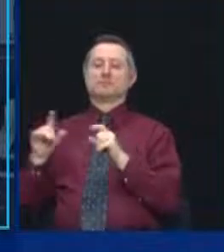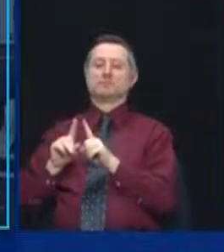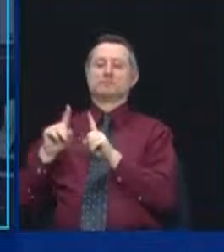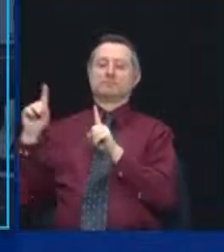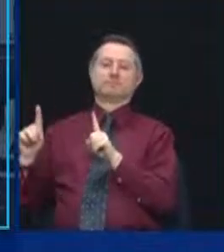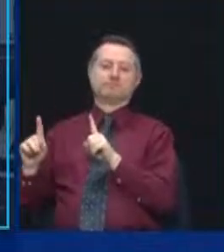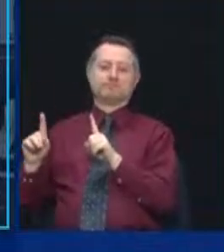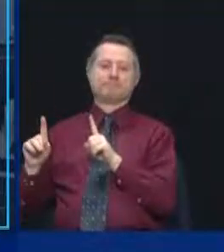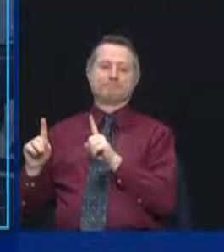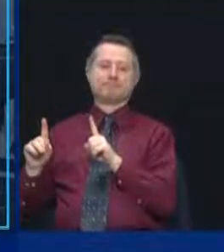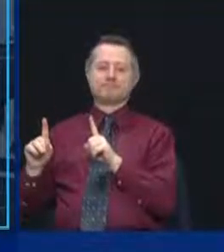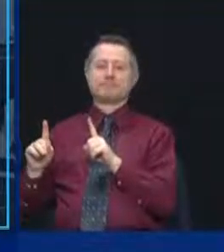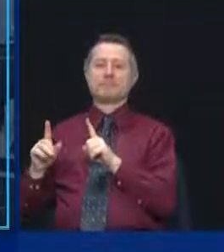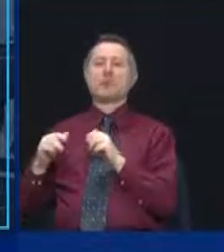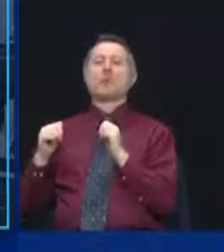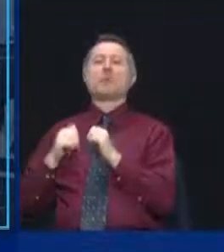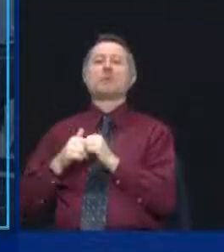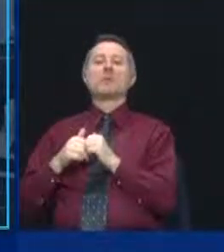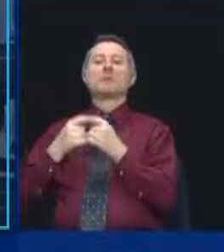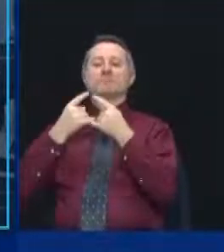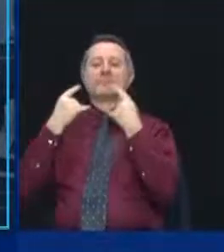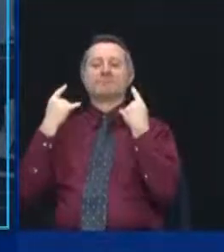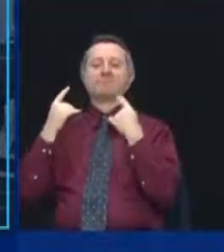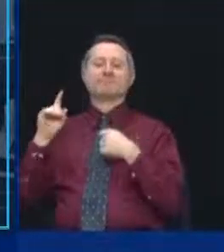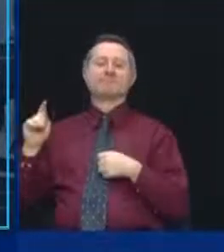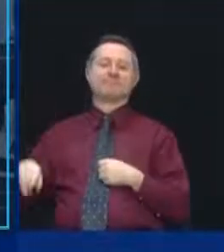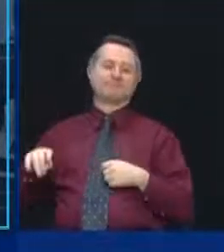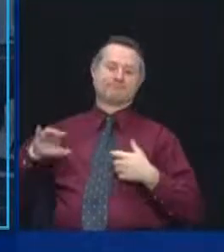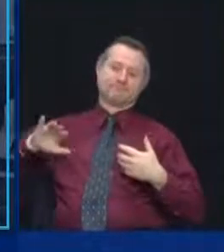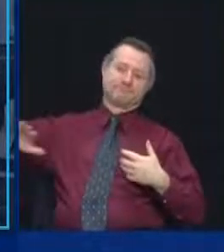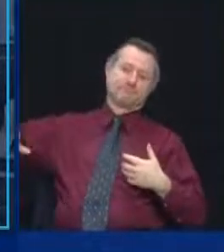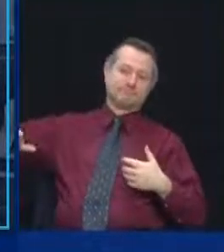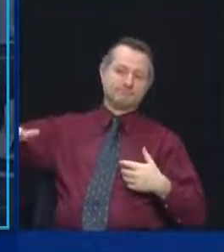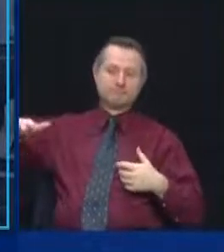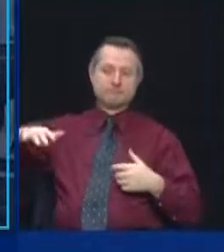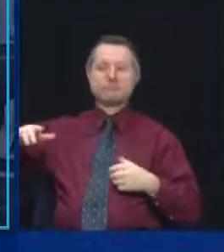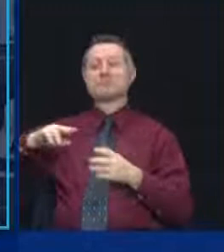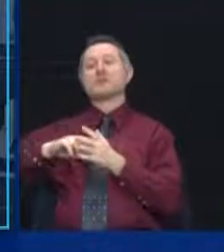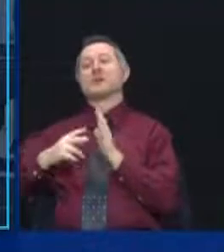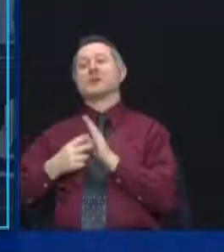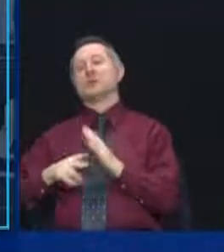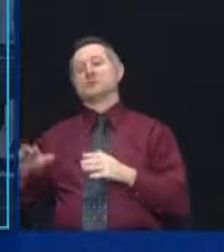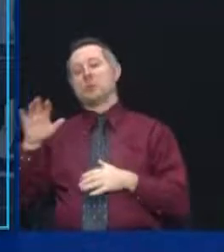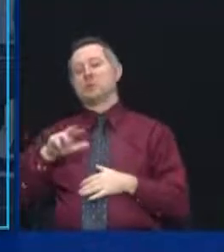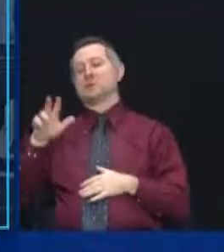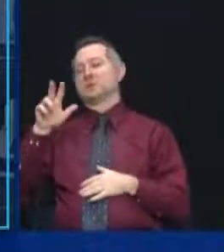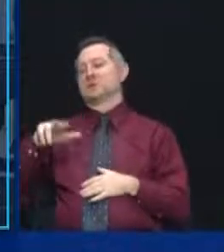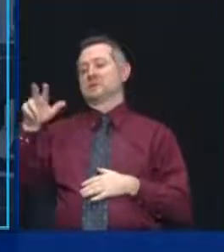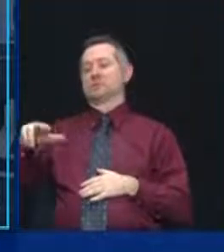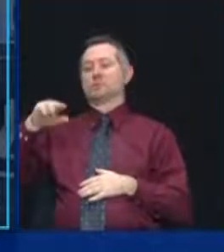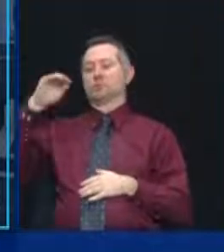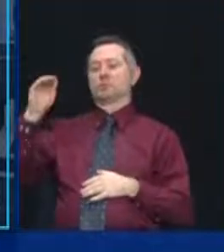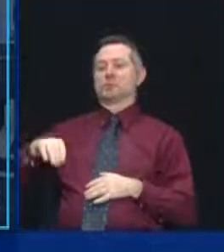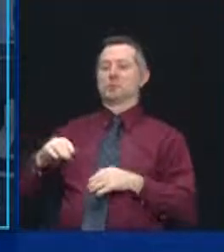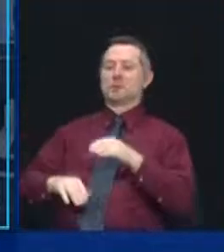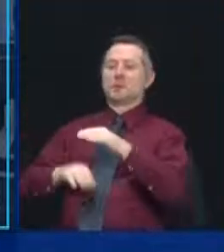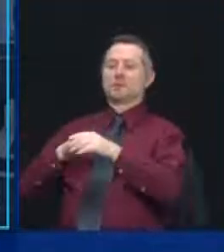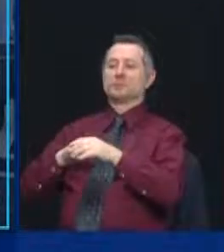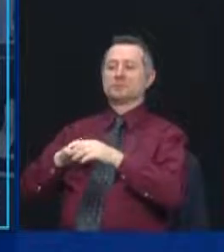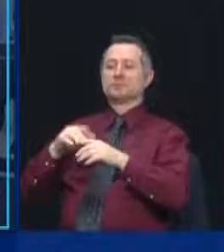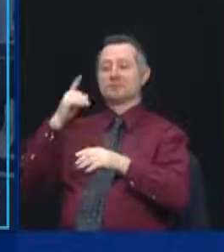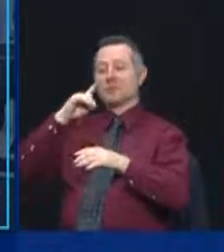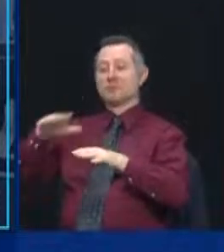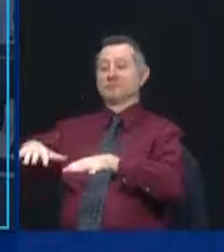applies with masks, and that comes out to roughly 33% in those